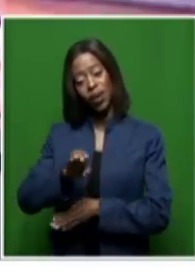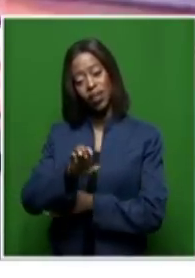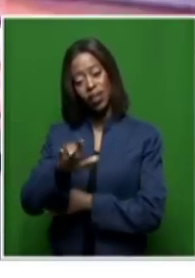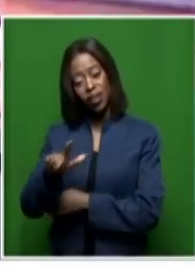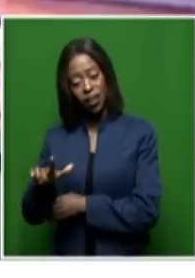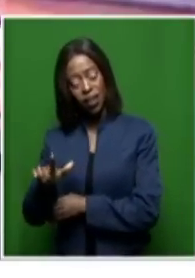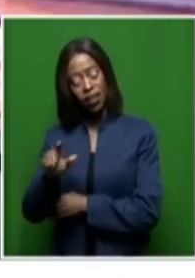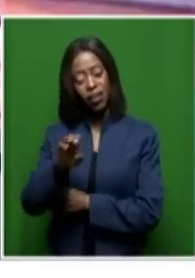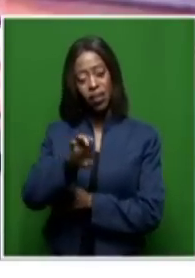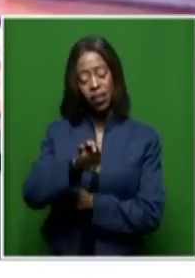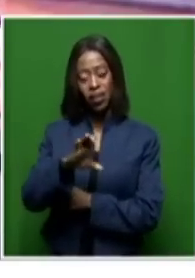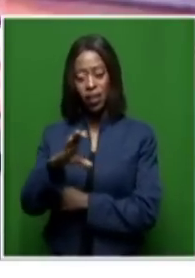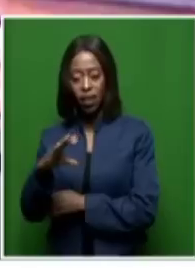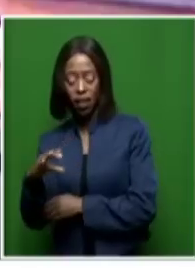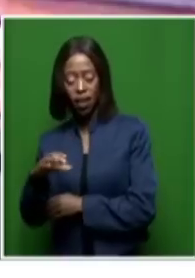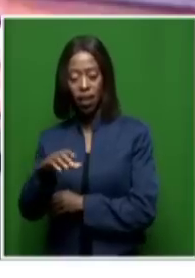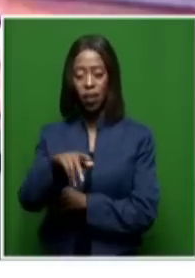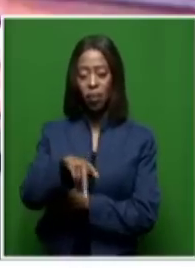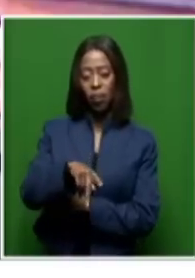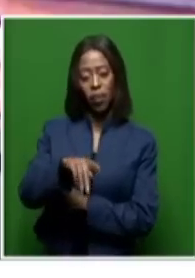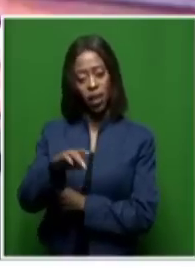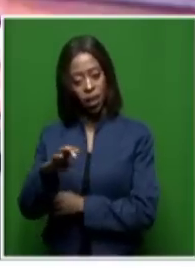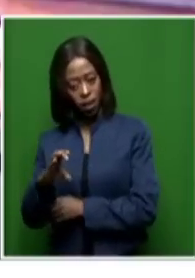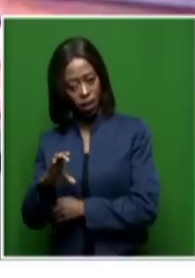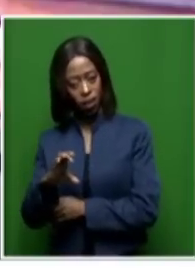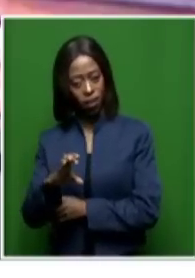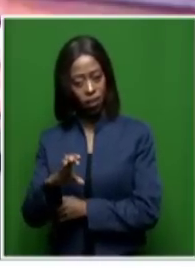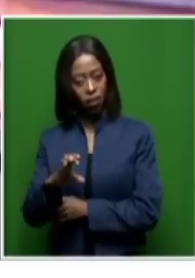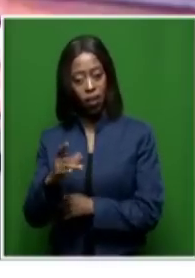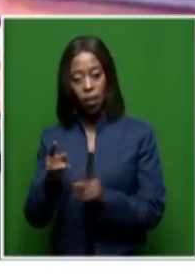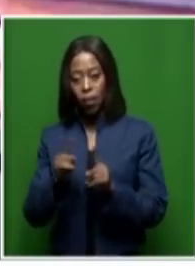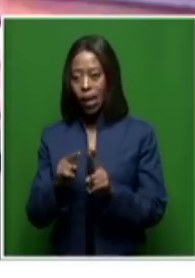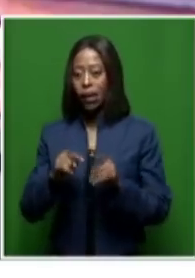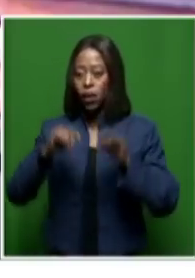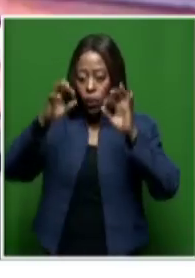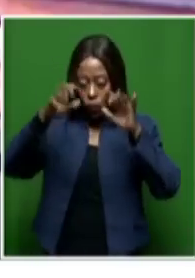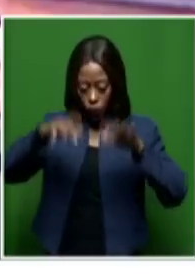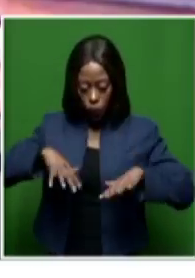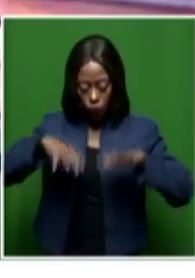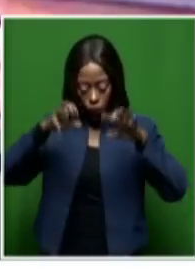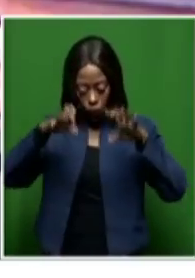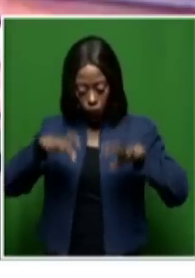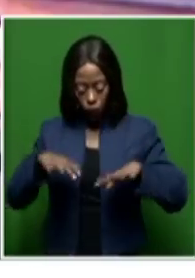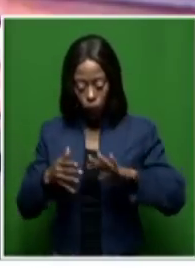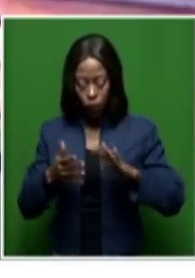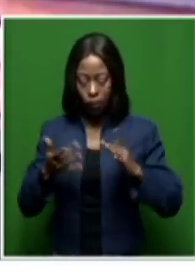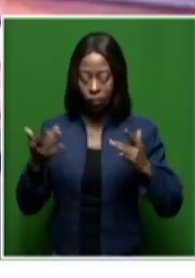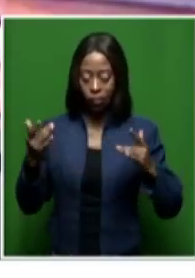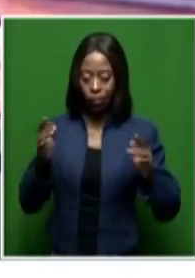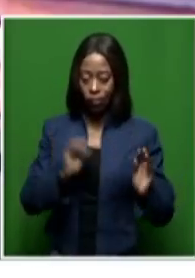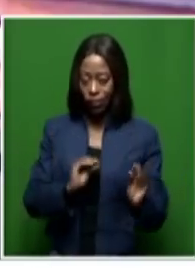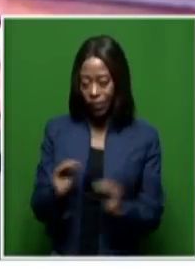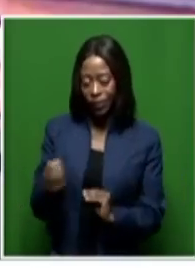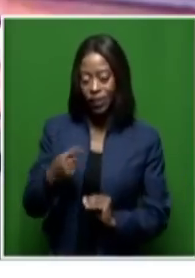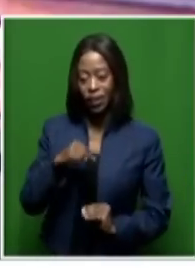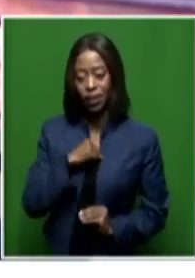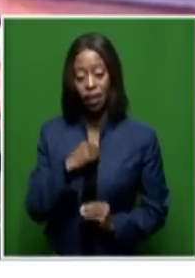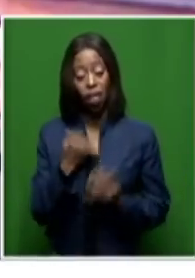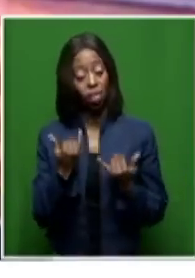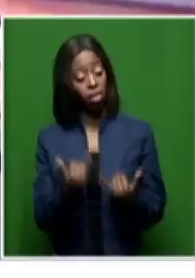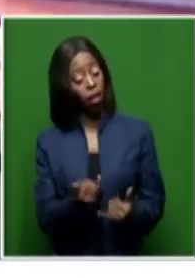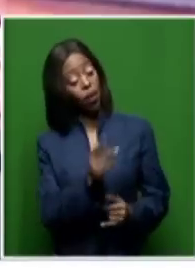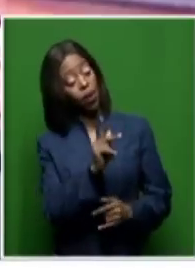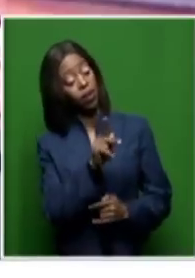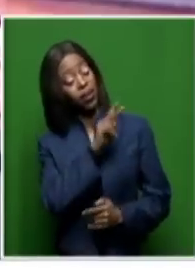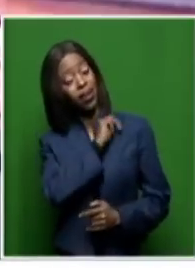London, and Port Elizabeth. We are derailed by the floods, but that is not an excuse. Look at KZN, the